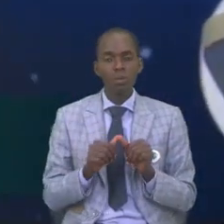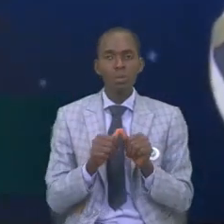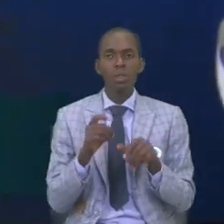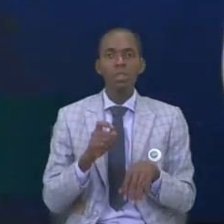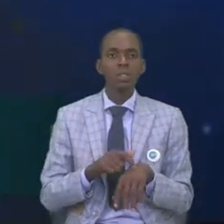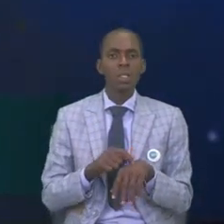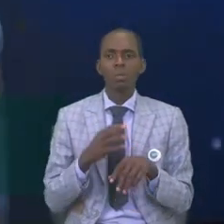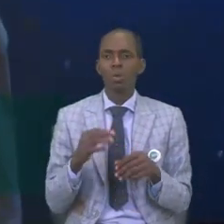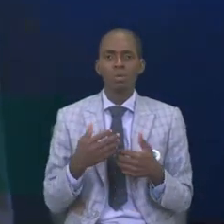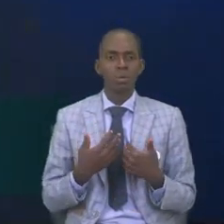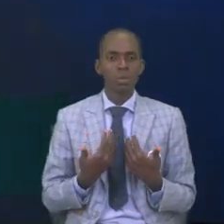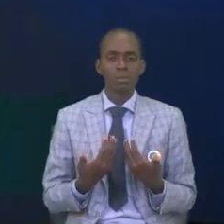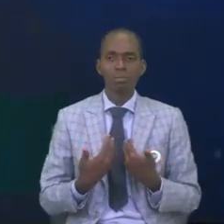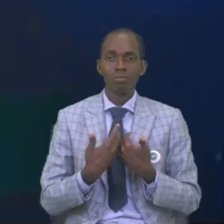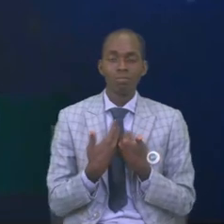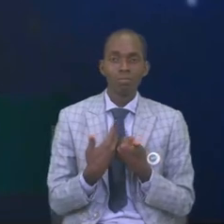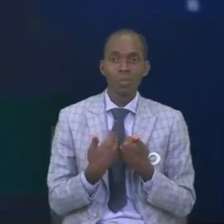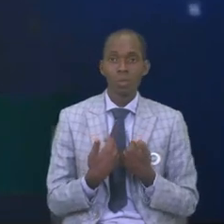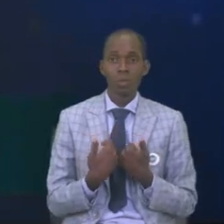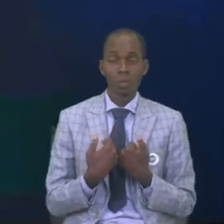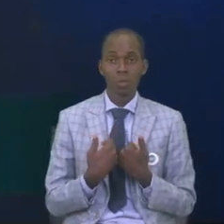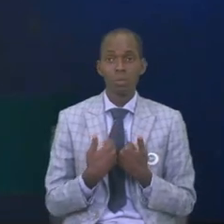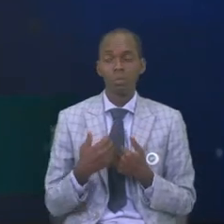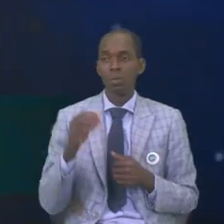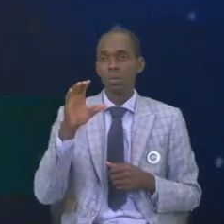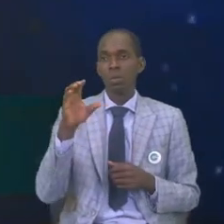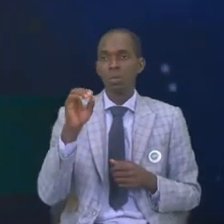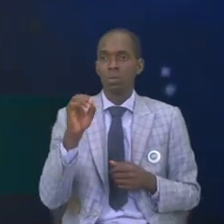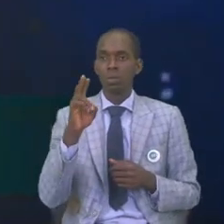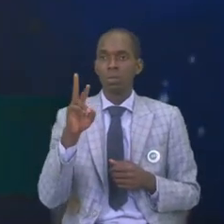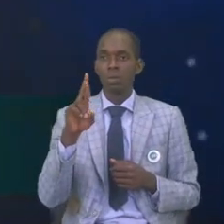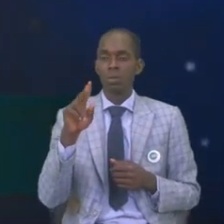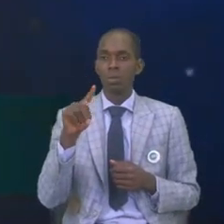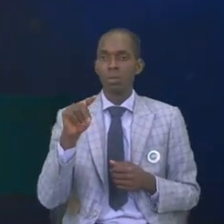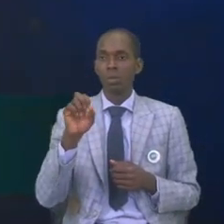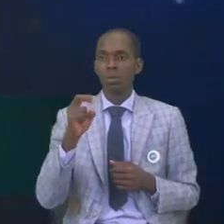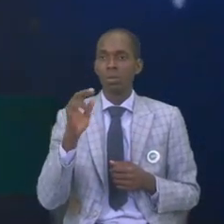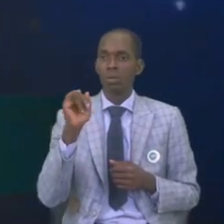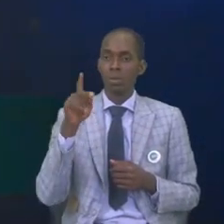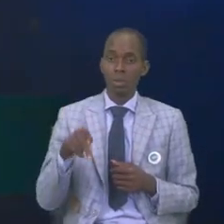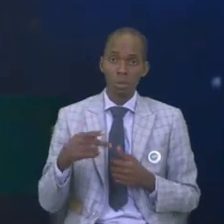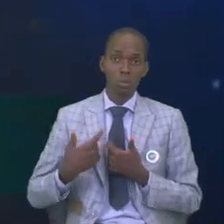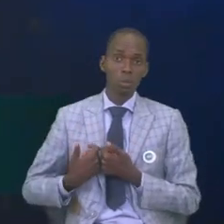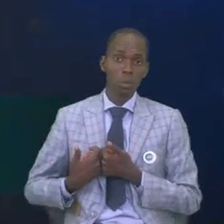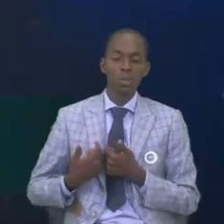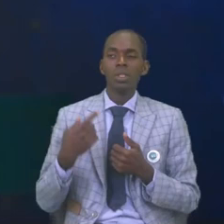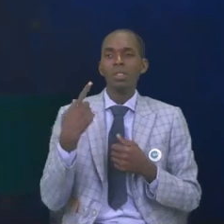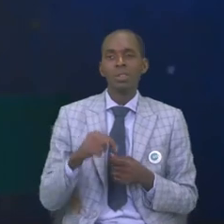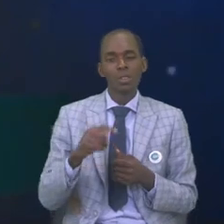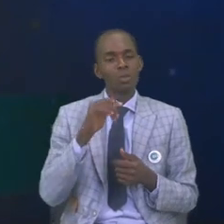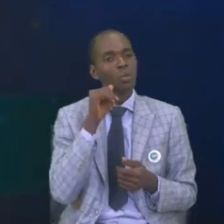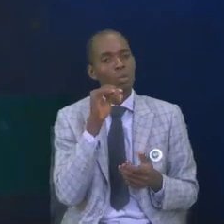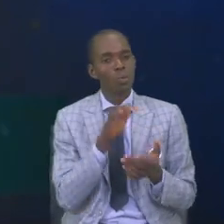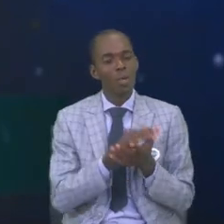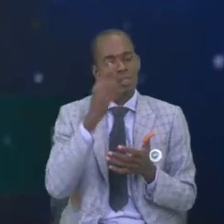the lady will think that she knows a lot about the husband, but you don't know 1% of the